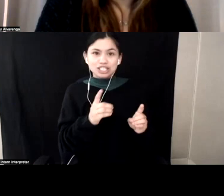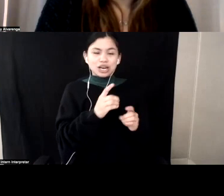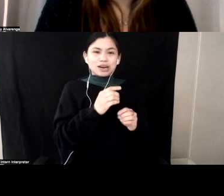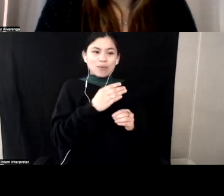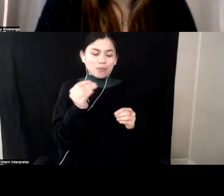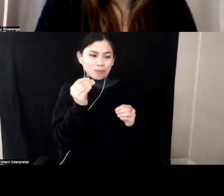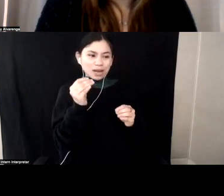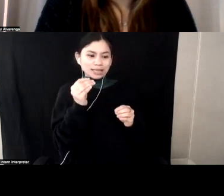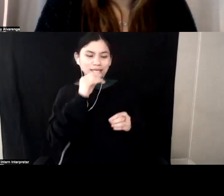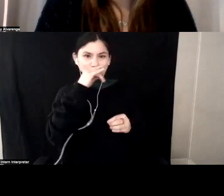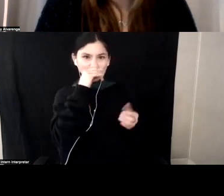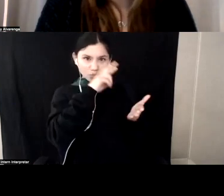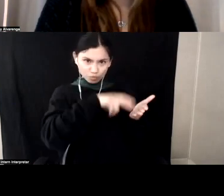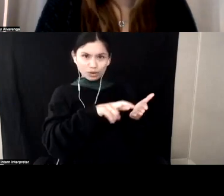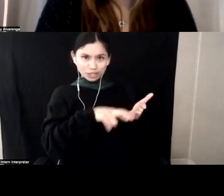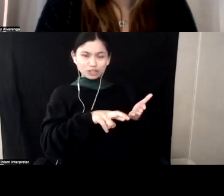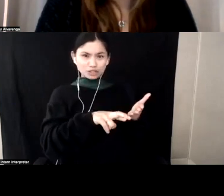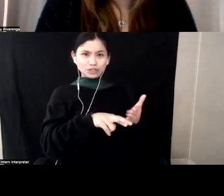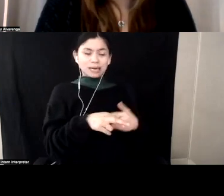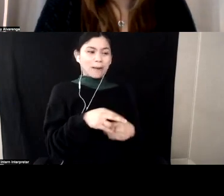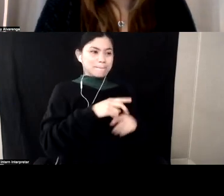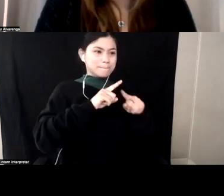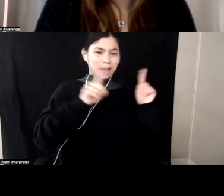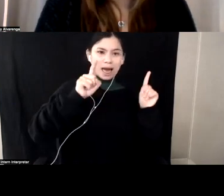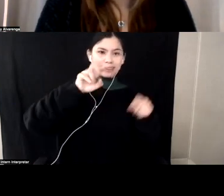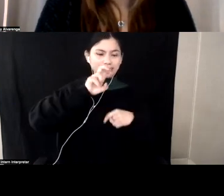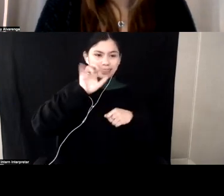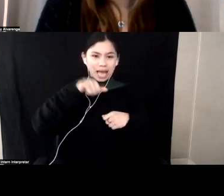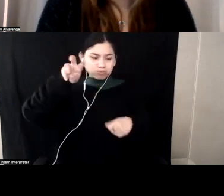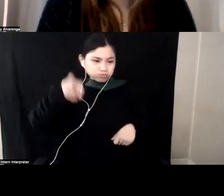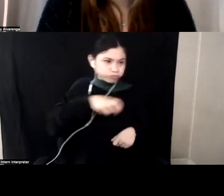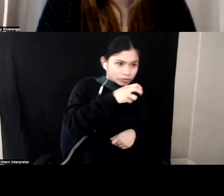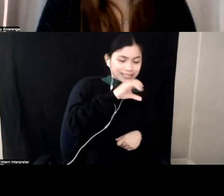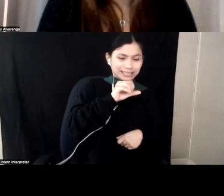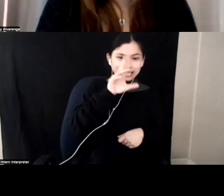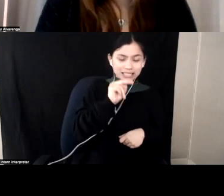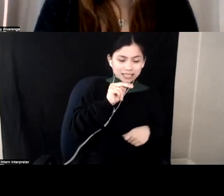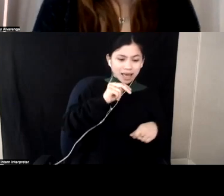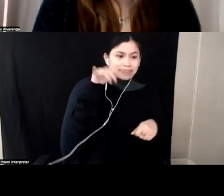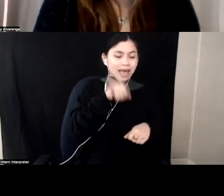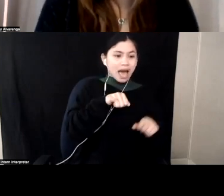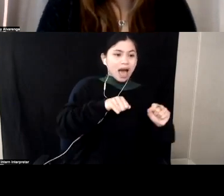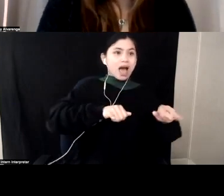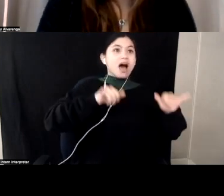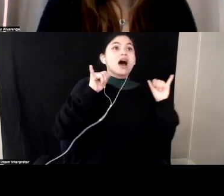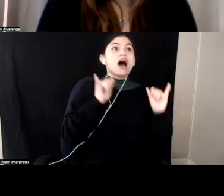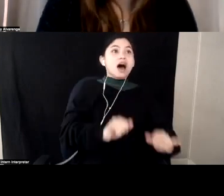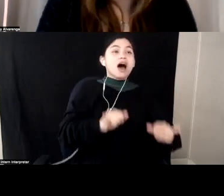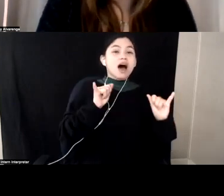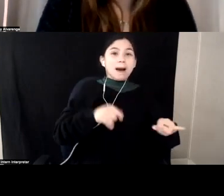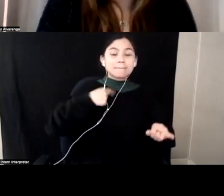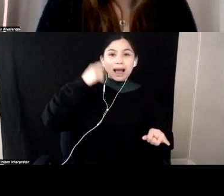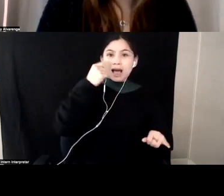But it really opened my eyes as to everything that I had been